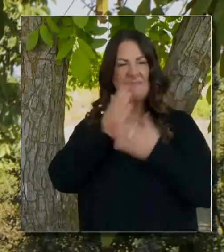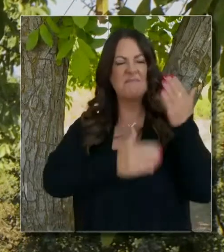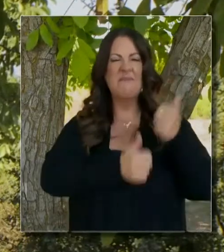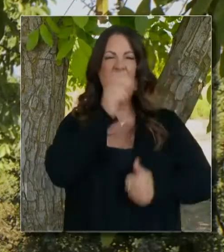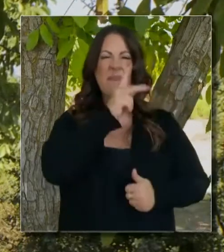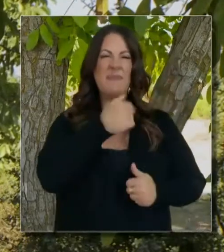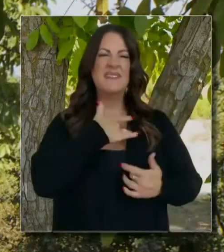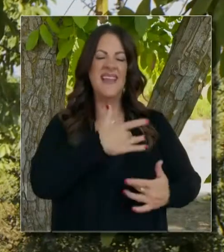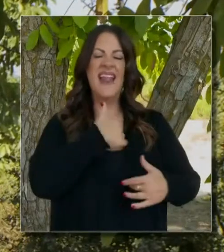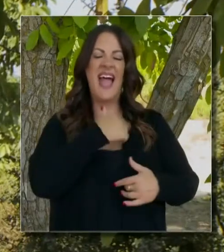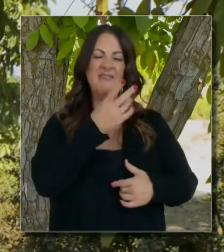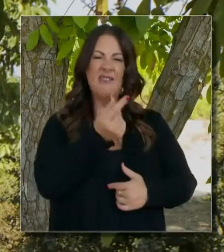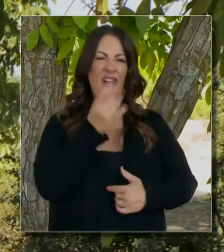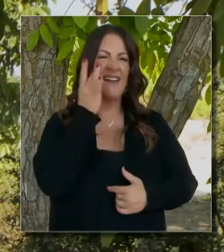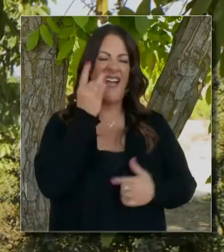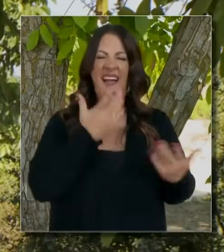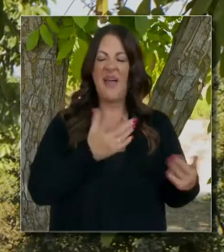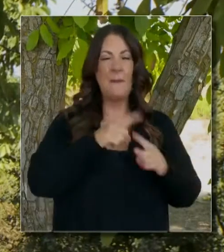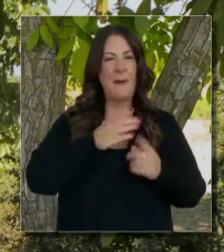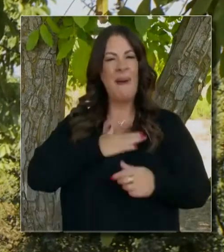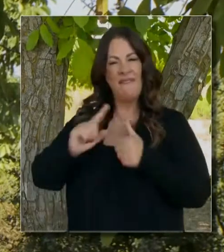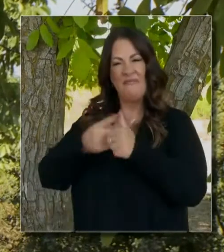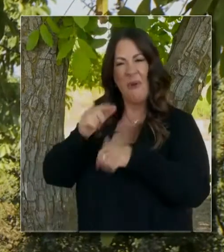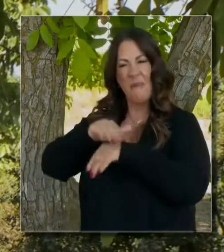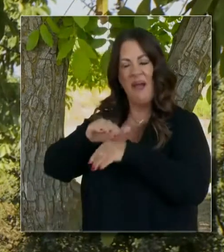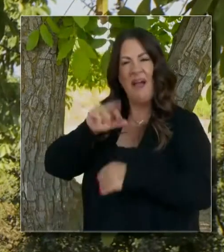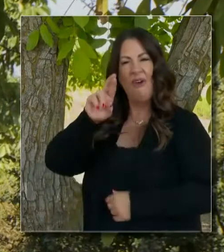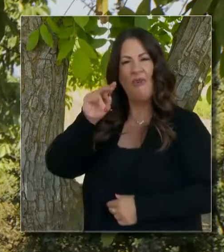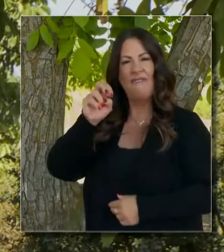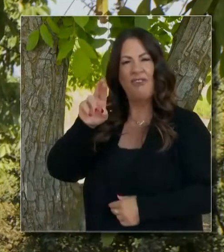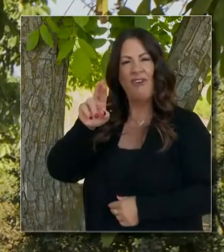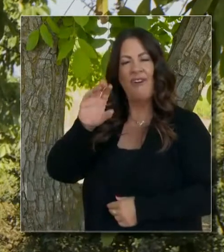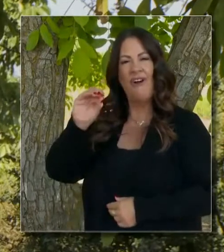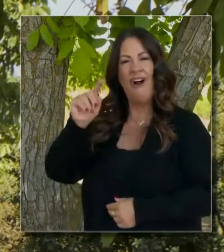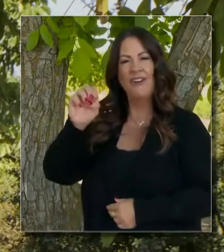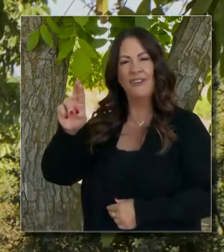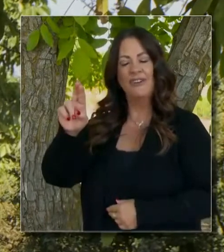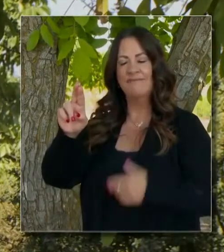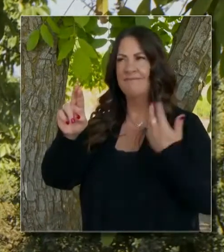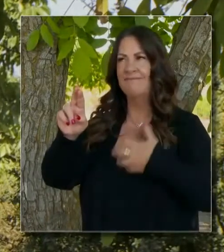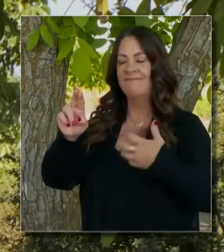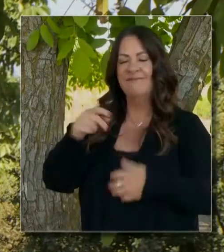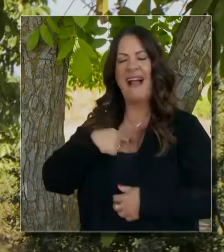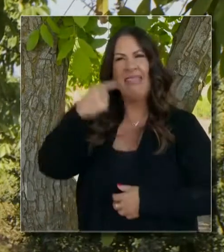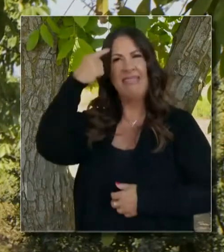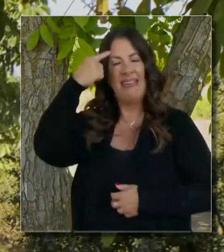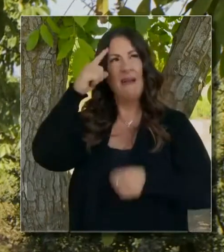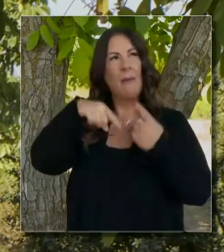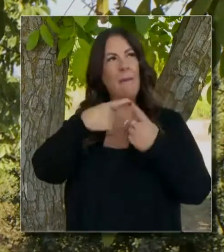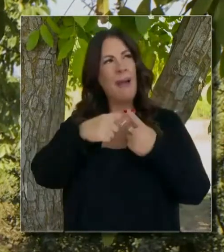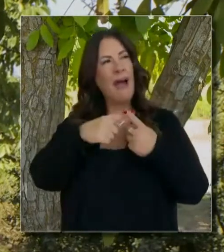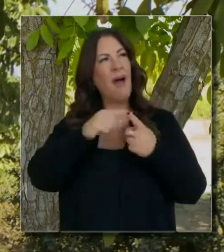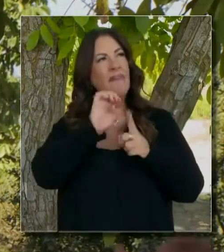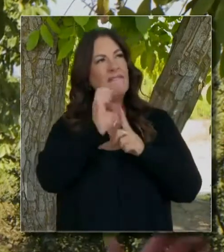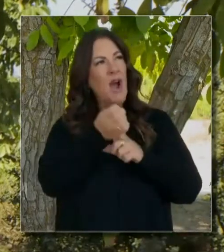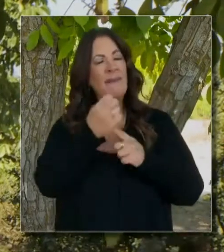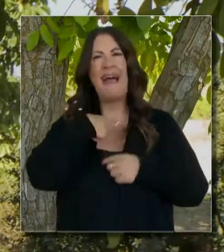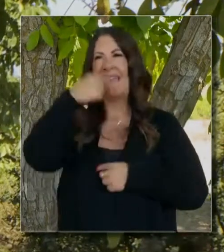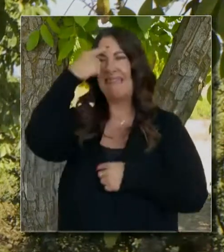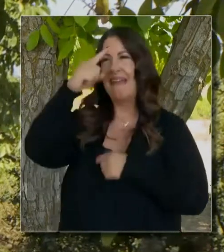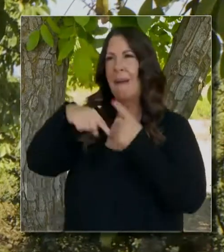my first pet. And so when I, again, think about climate change, I think about animals. I think about plants. I think